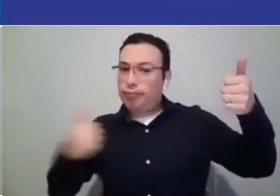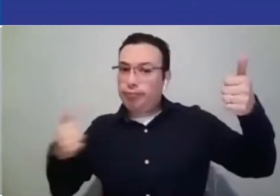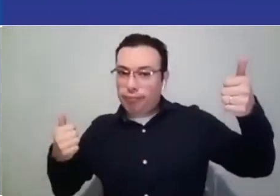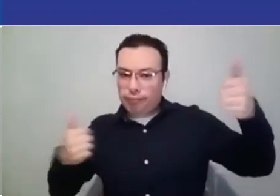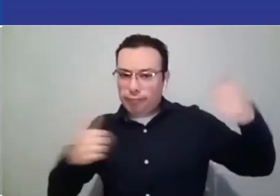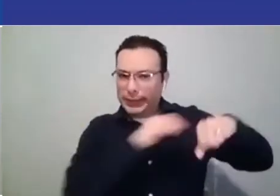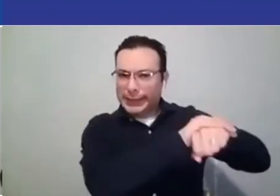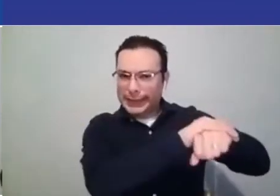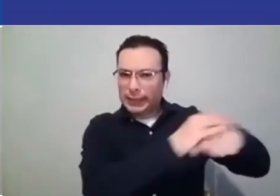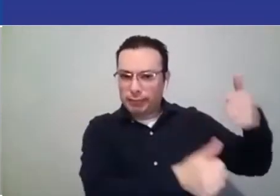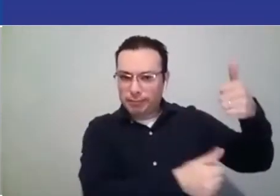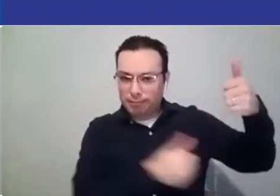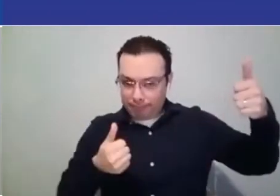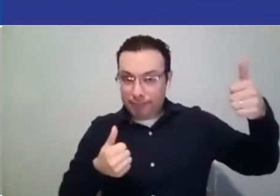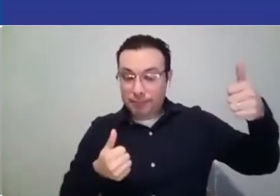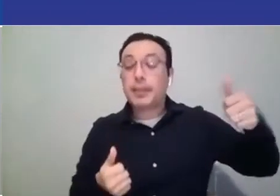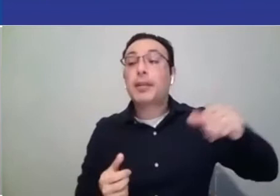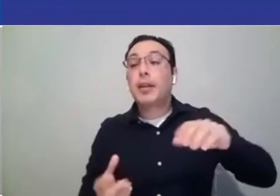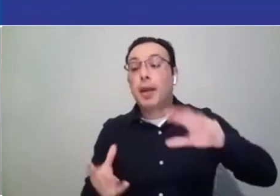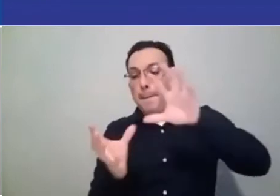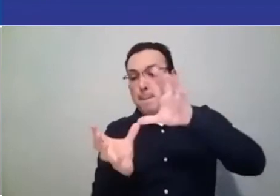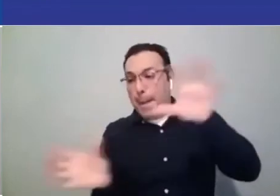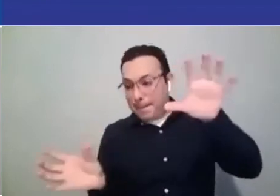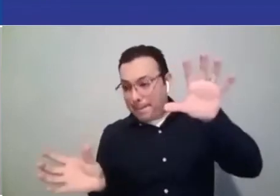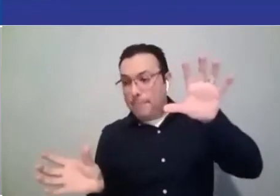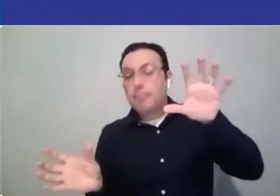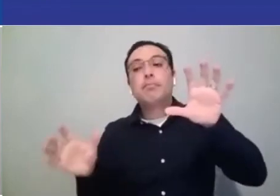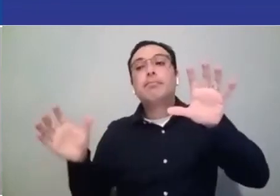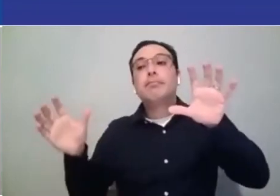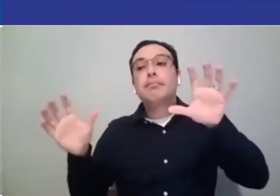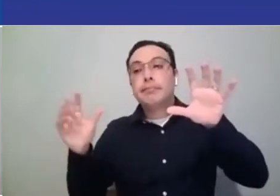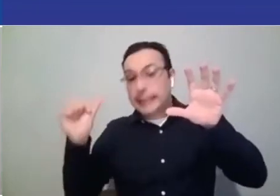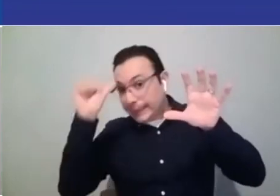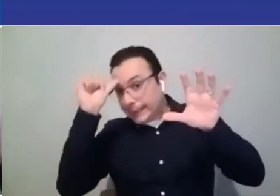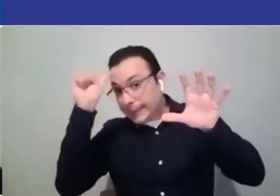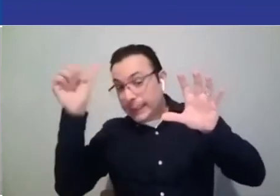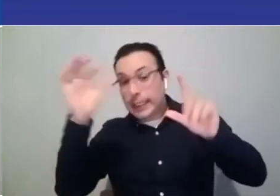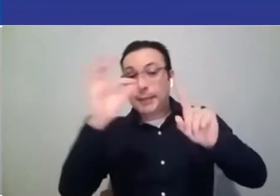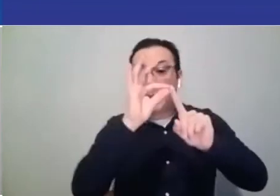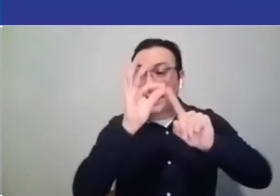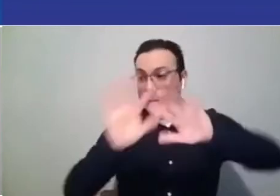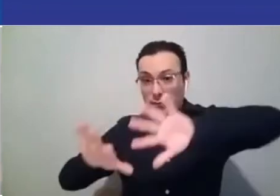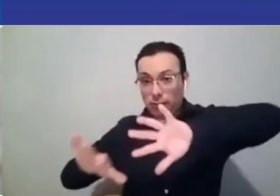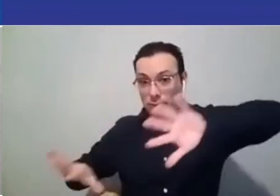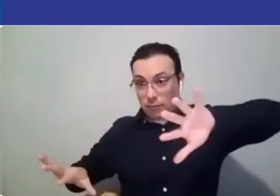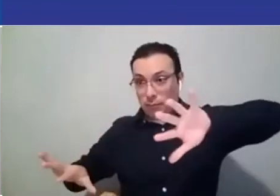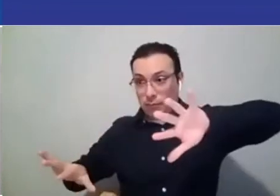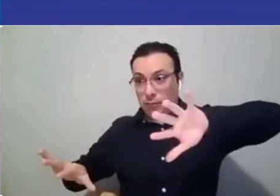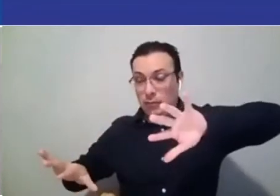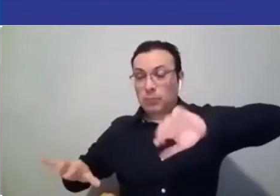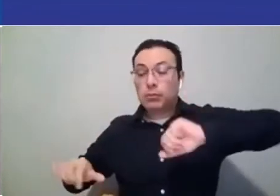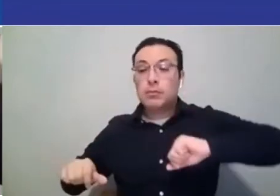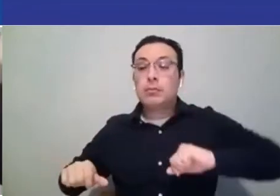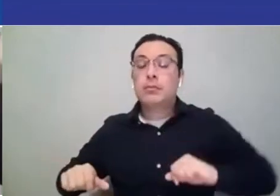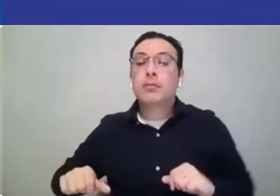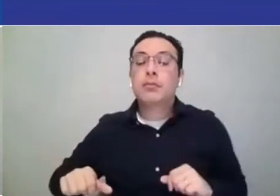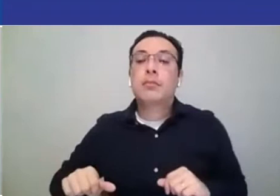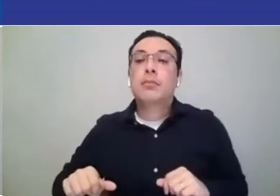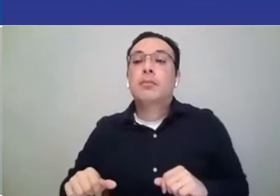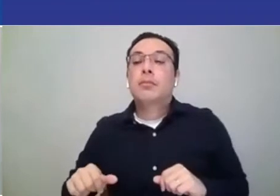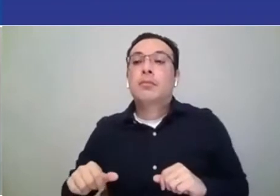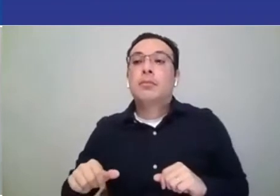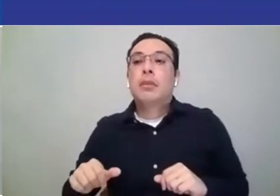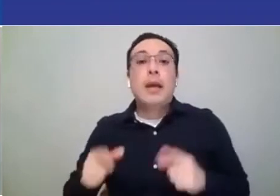British and was partitioned into Pakistan and India, a lot of